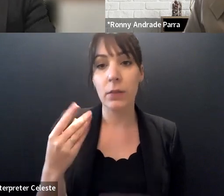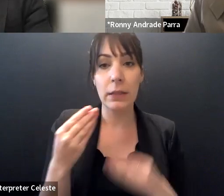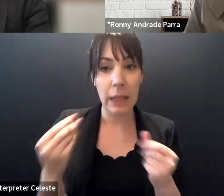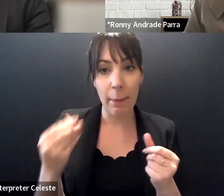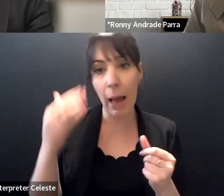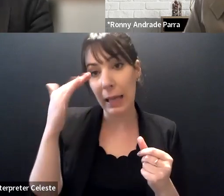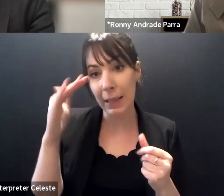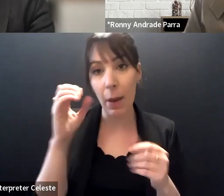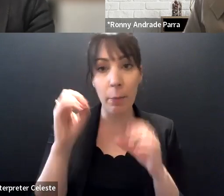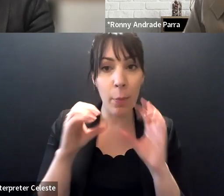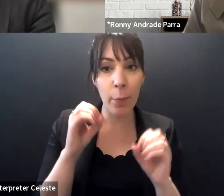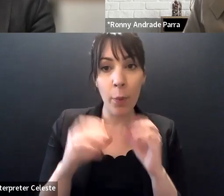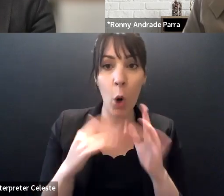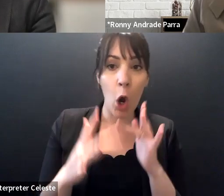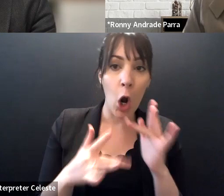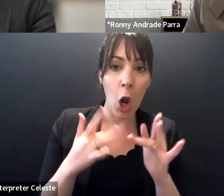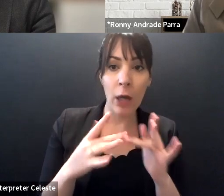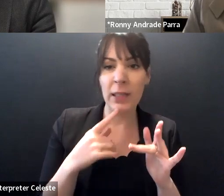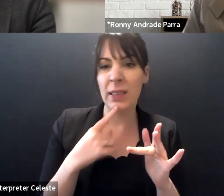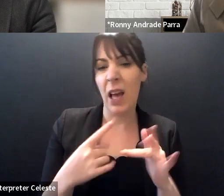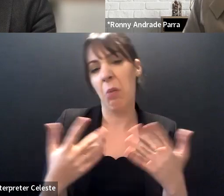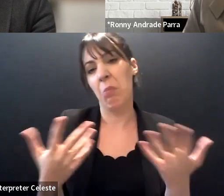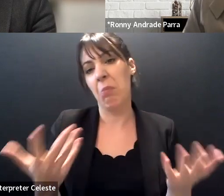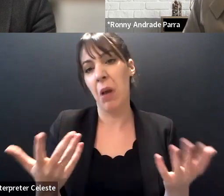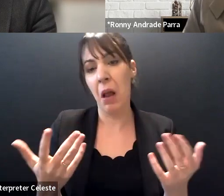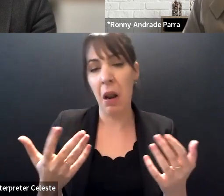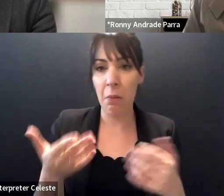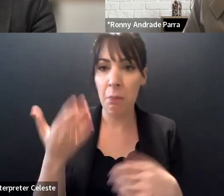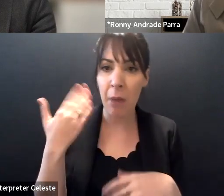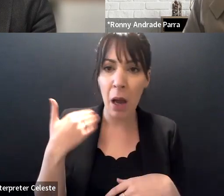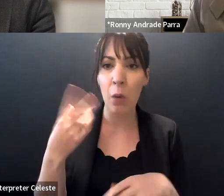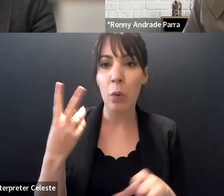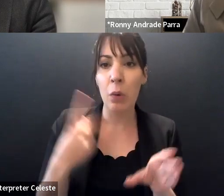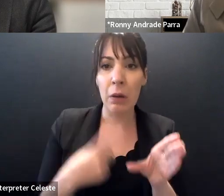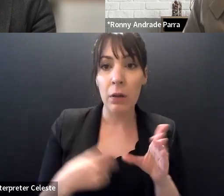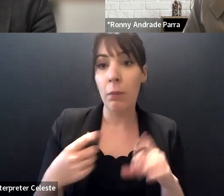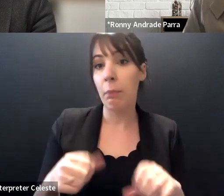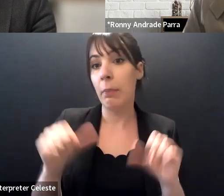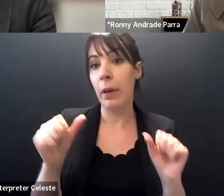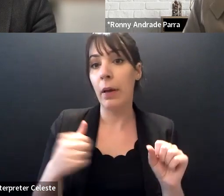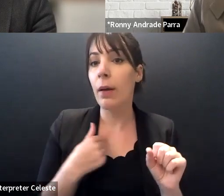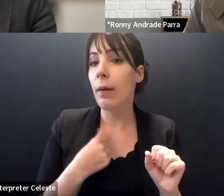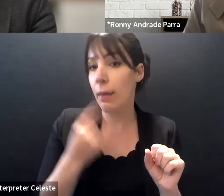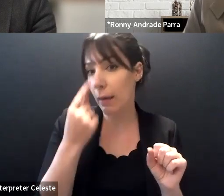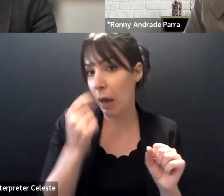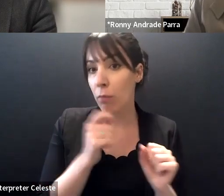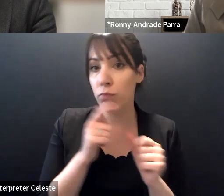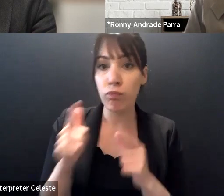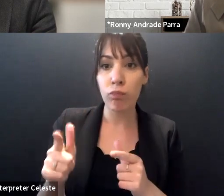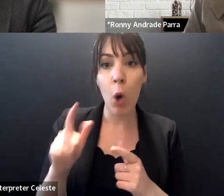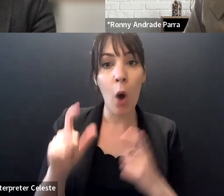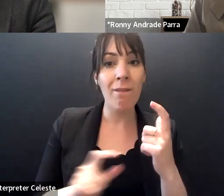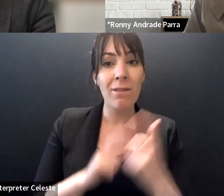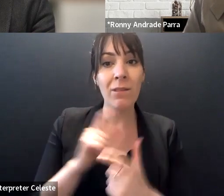on social media and how they say, well, during the last 2 years, I was finally able to attend this conference because